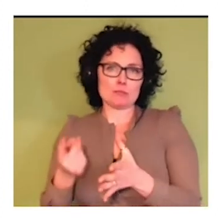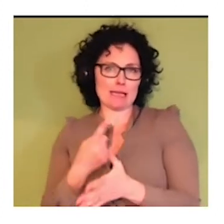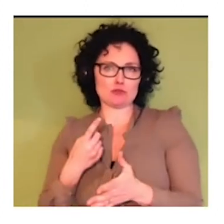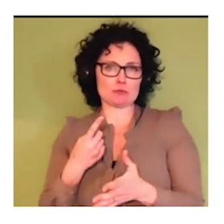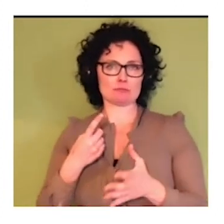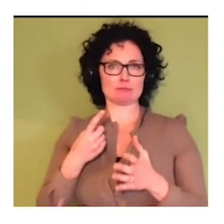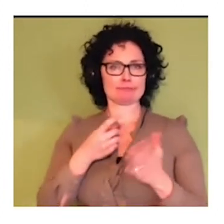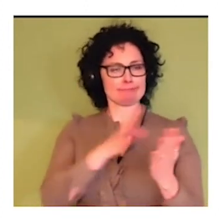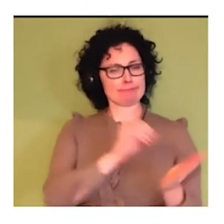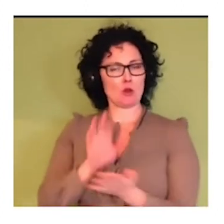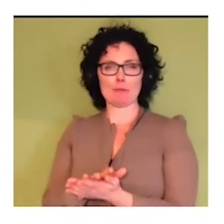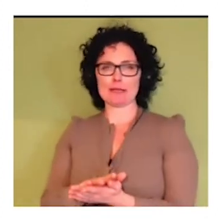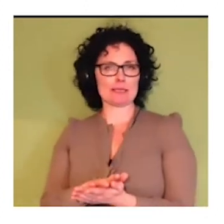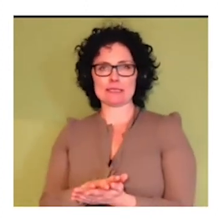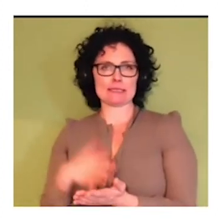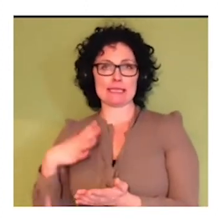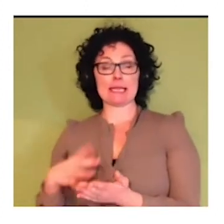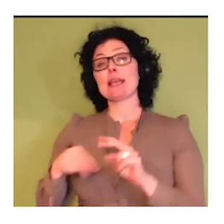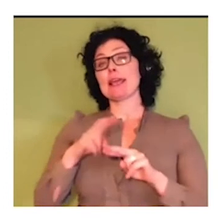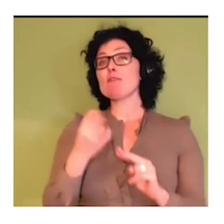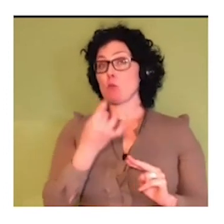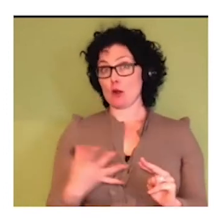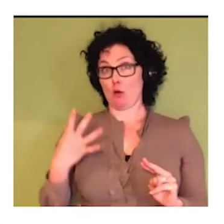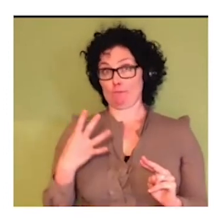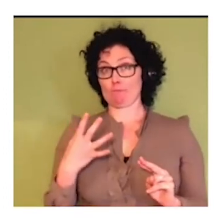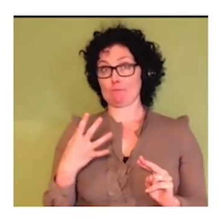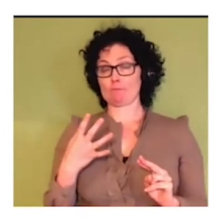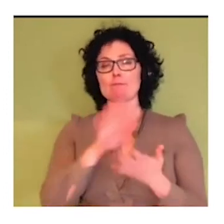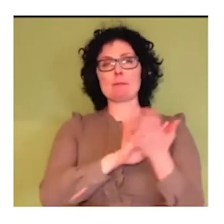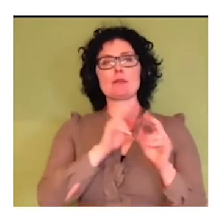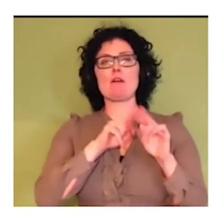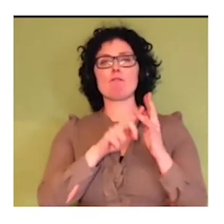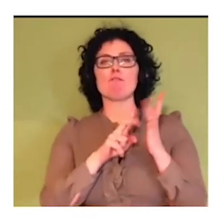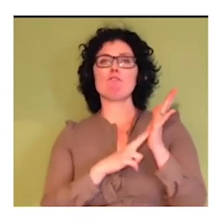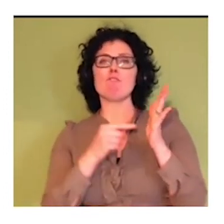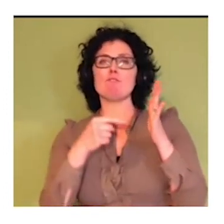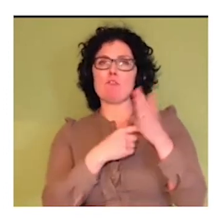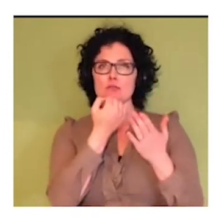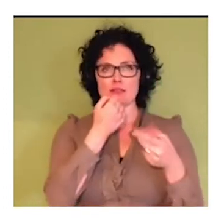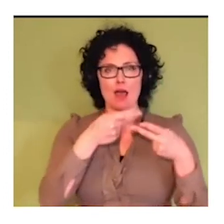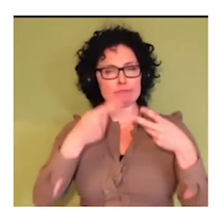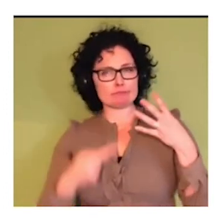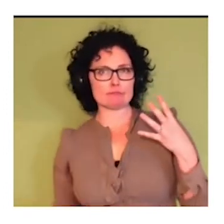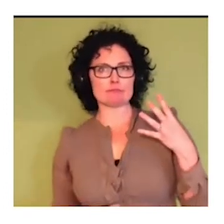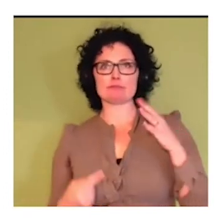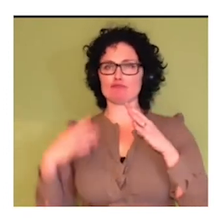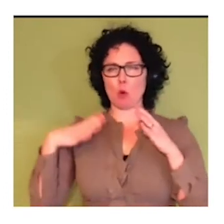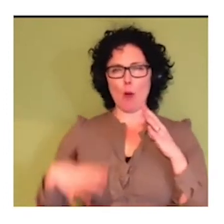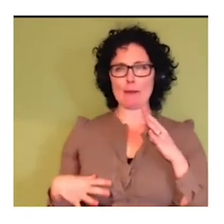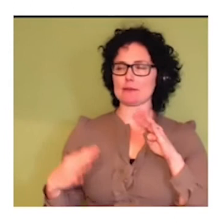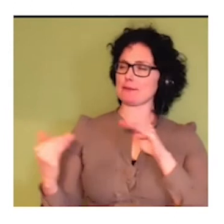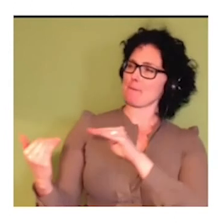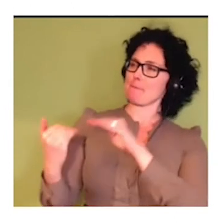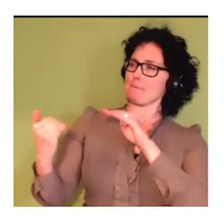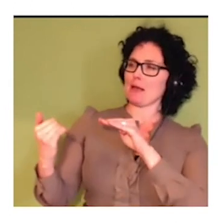But however, if it is a one-off requirement, then the font size, etc., can be tailored to that